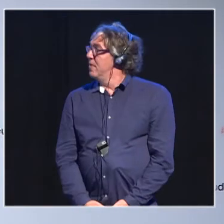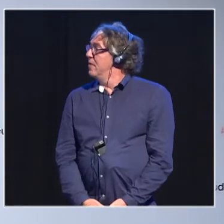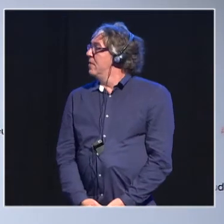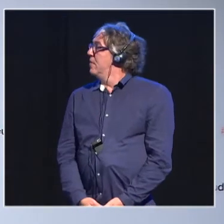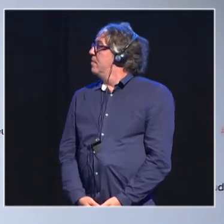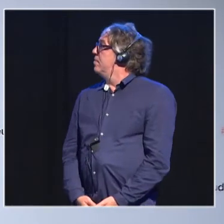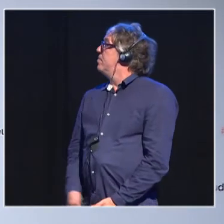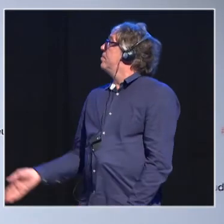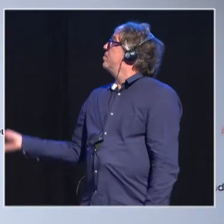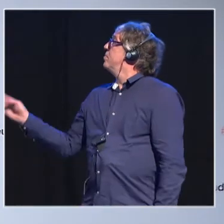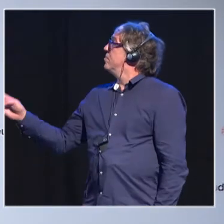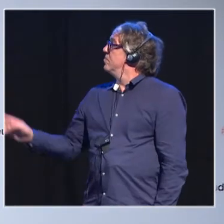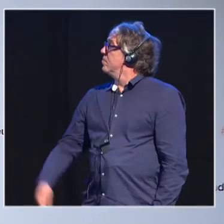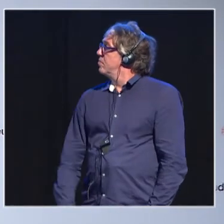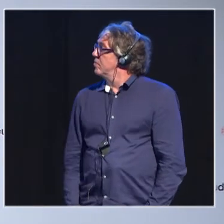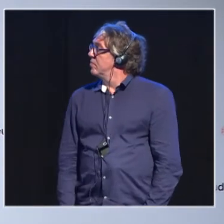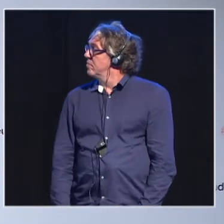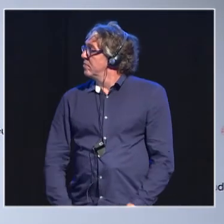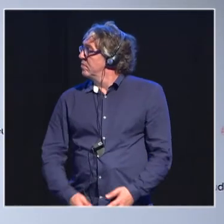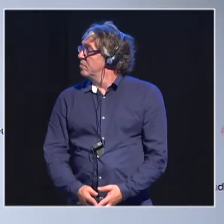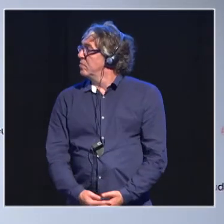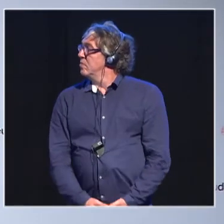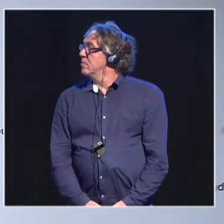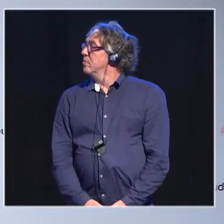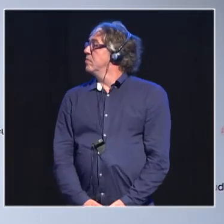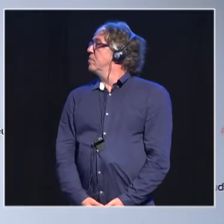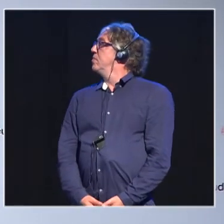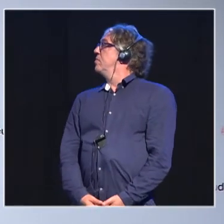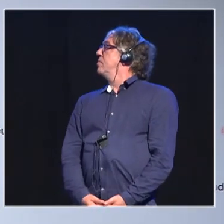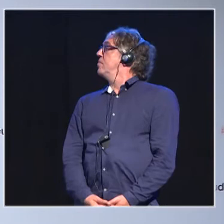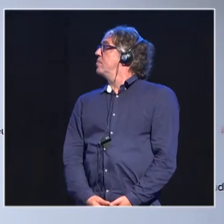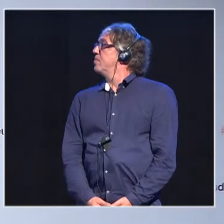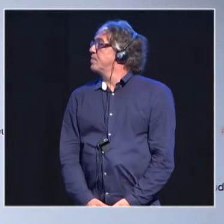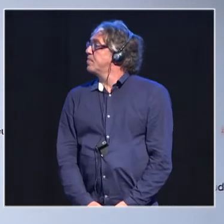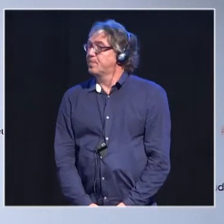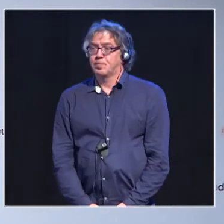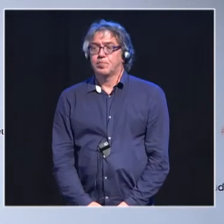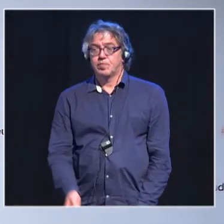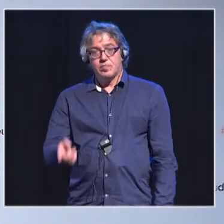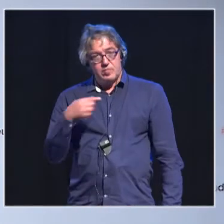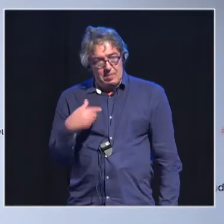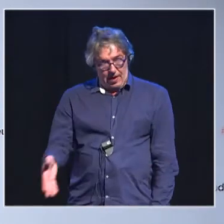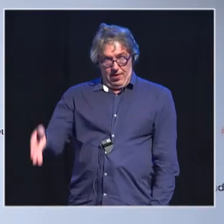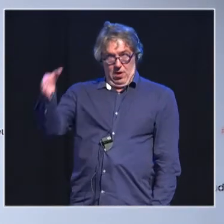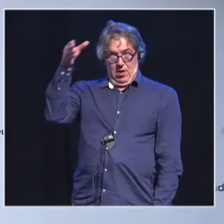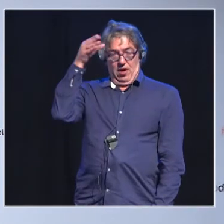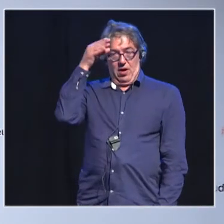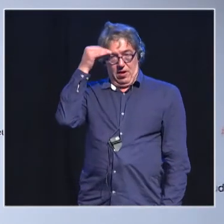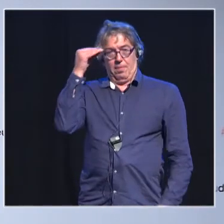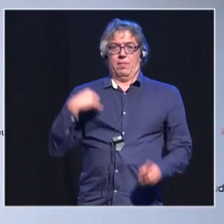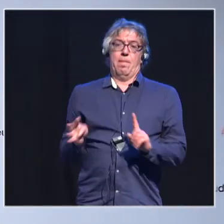Start with you, Mr. Sabag, sorry. Okay. Look, my remark is my takeaway from the comments from my fellow